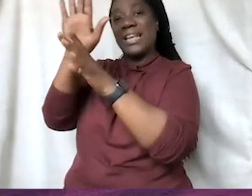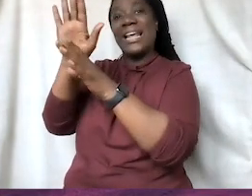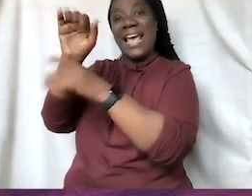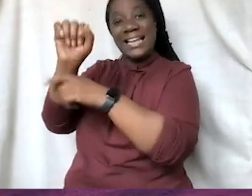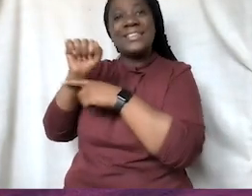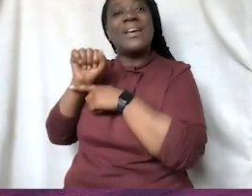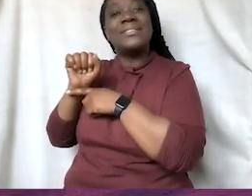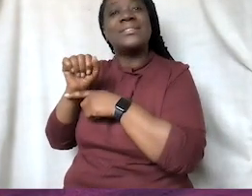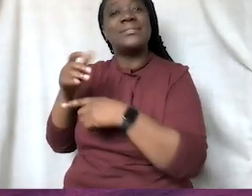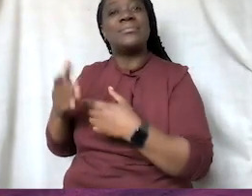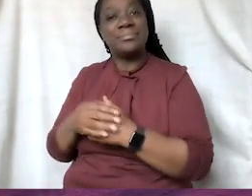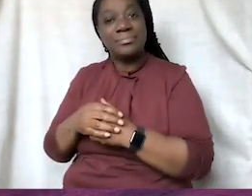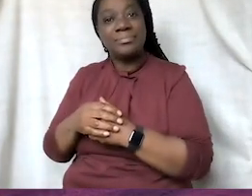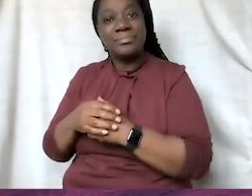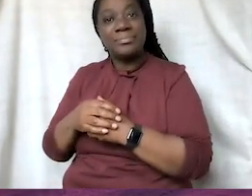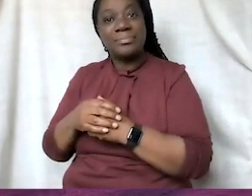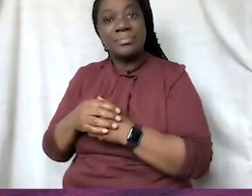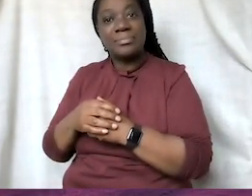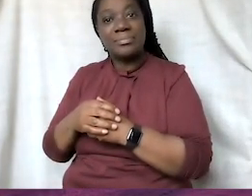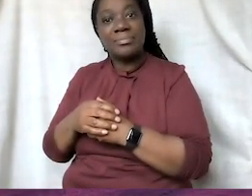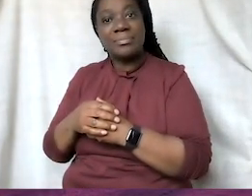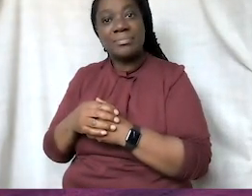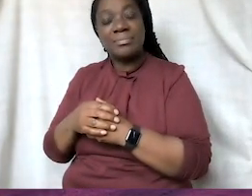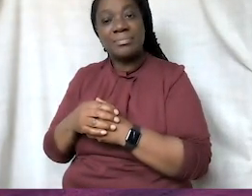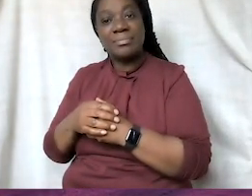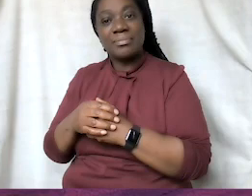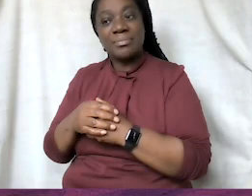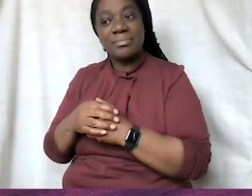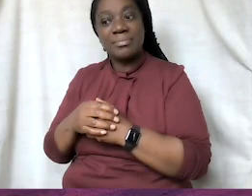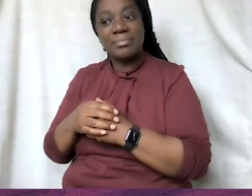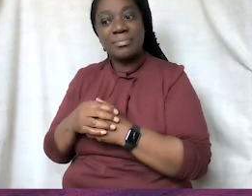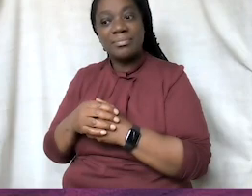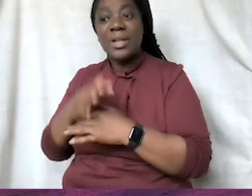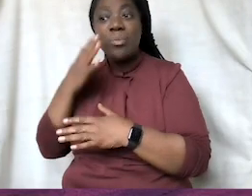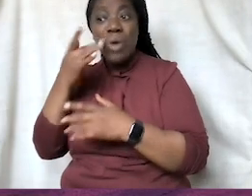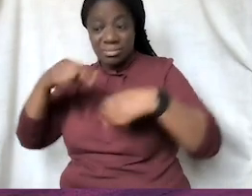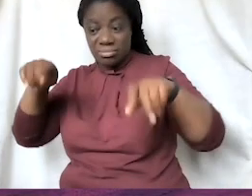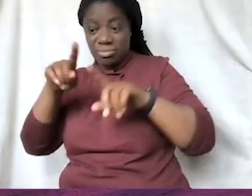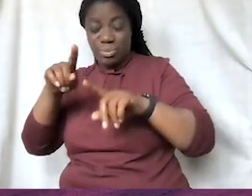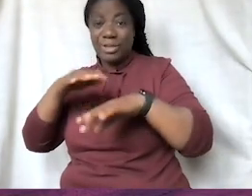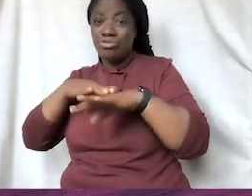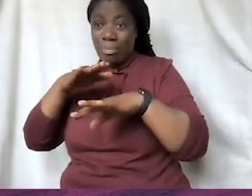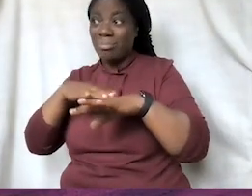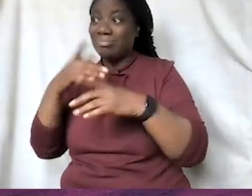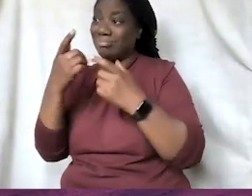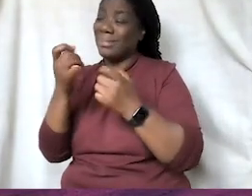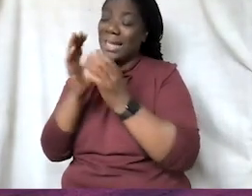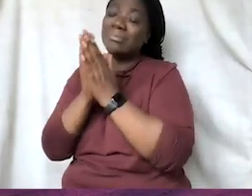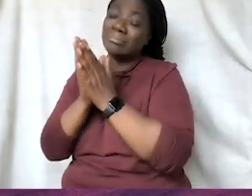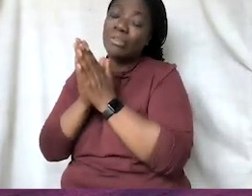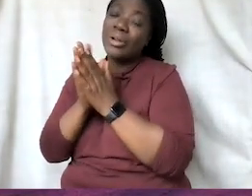Prayer is a defense. I want you to know, brethren, that when we are in trouble, we can pray.